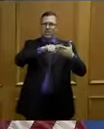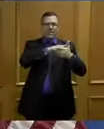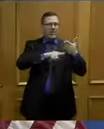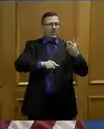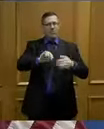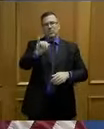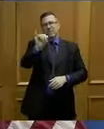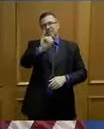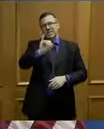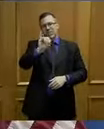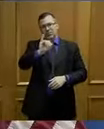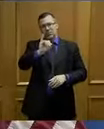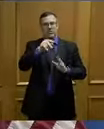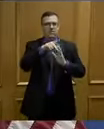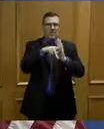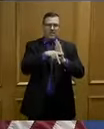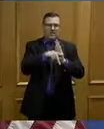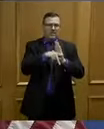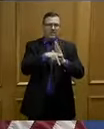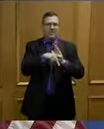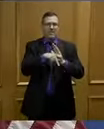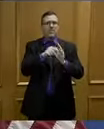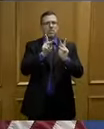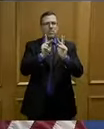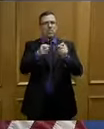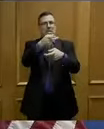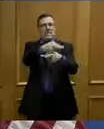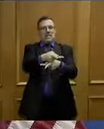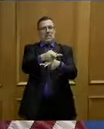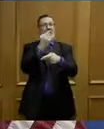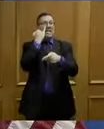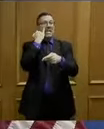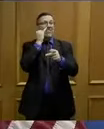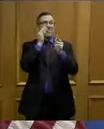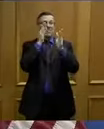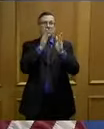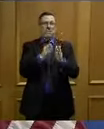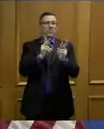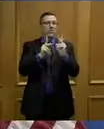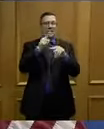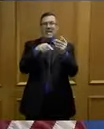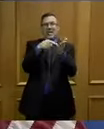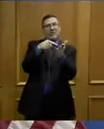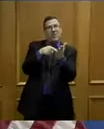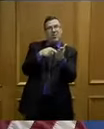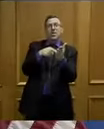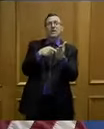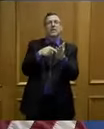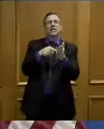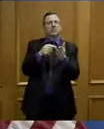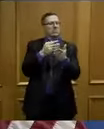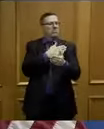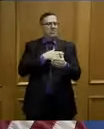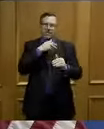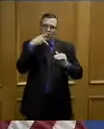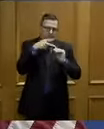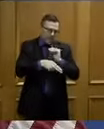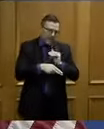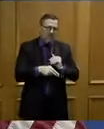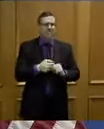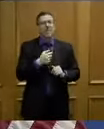payments, of insurance policies for non-payment. And I've asked them also to implement grace